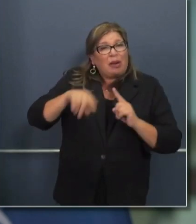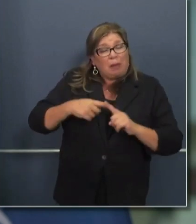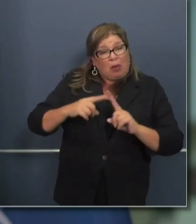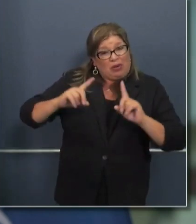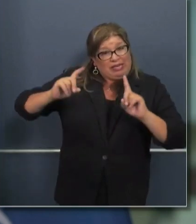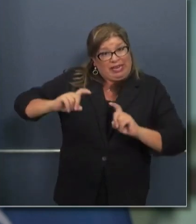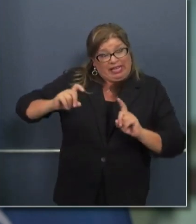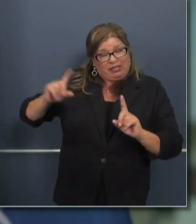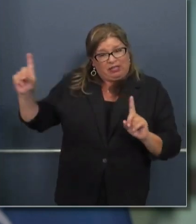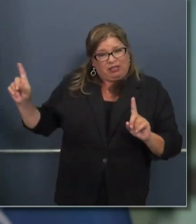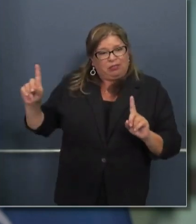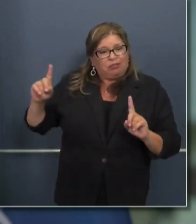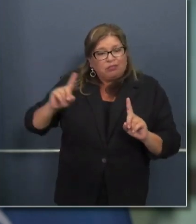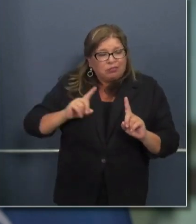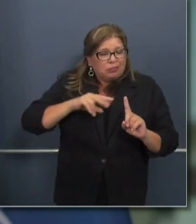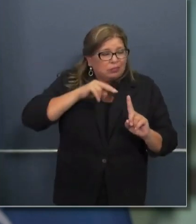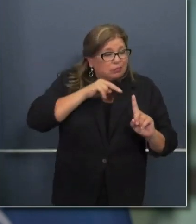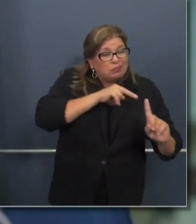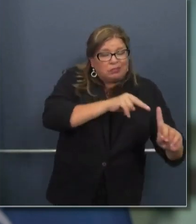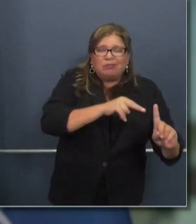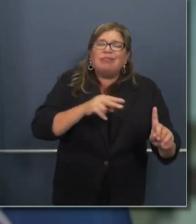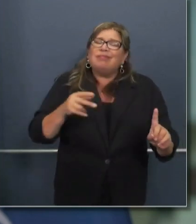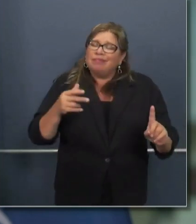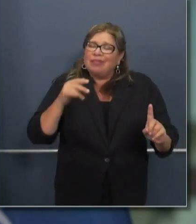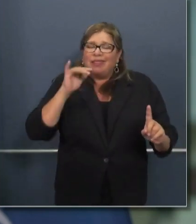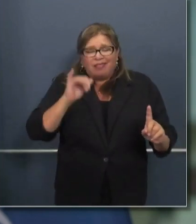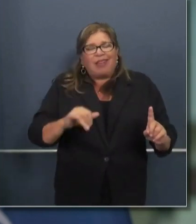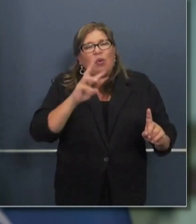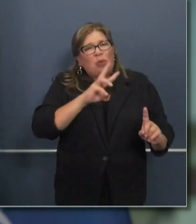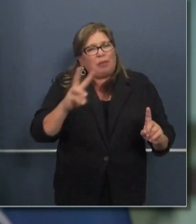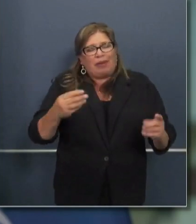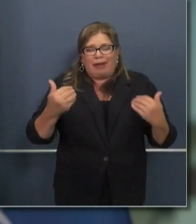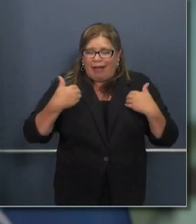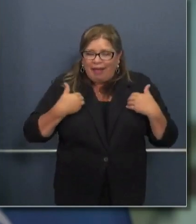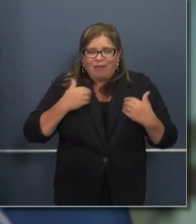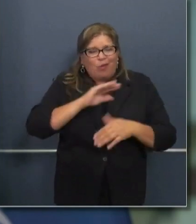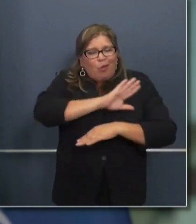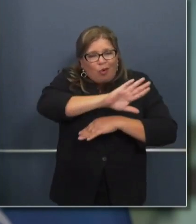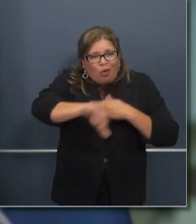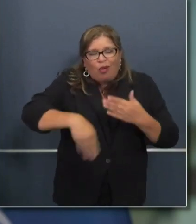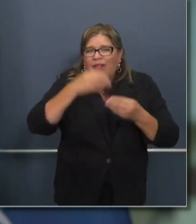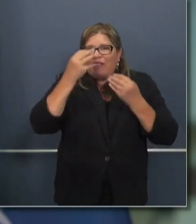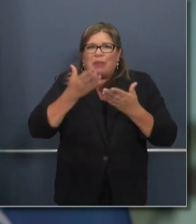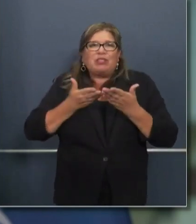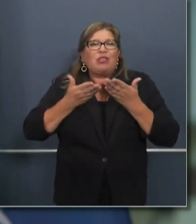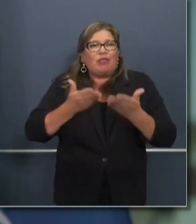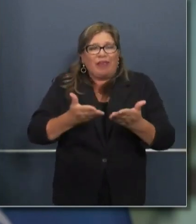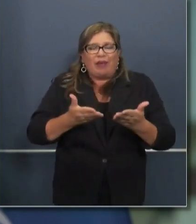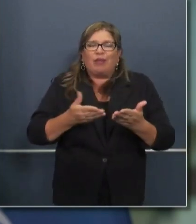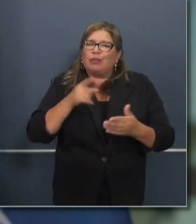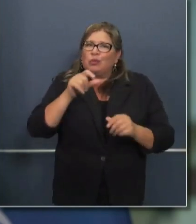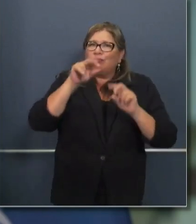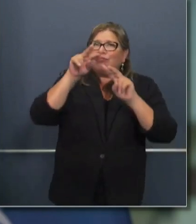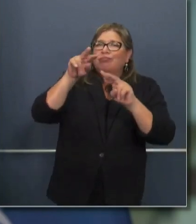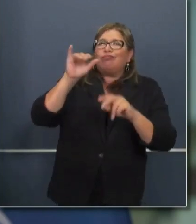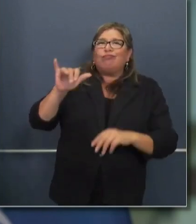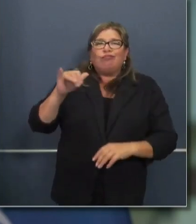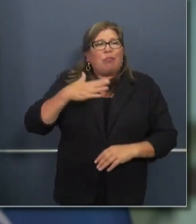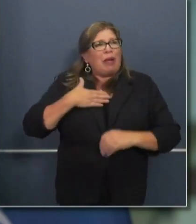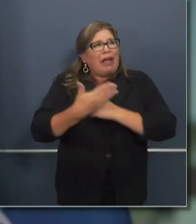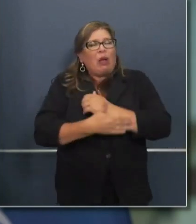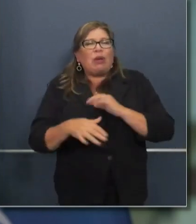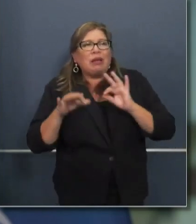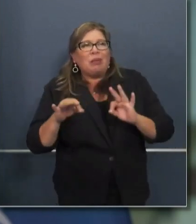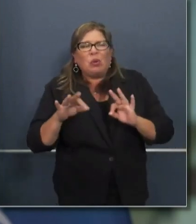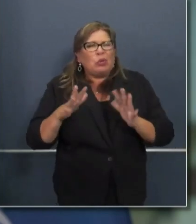of a dashboard, a little bit more clarity and insight as to how certain counties are performing versus other counties.